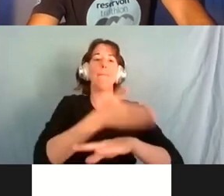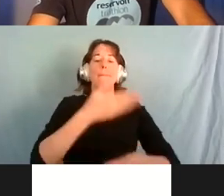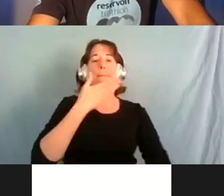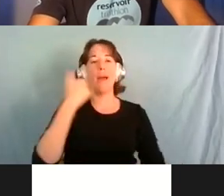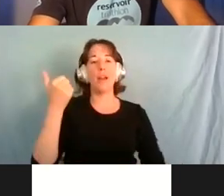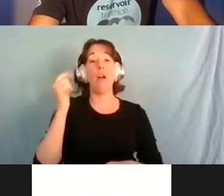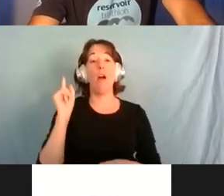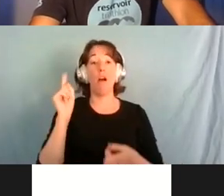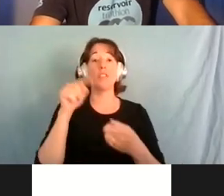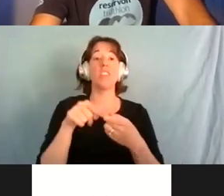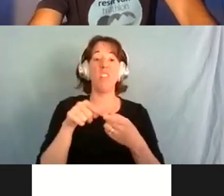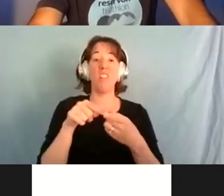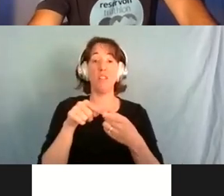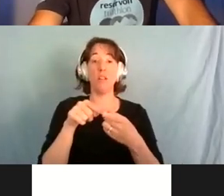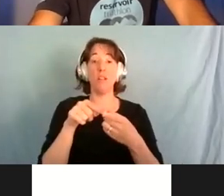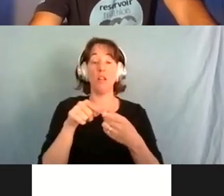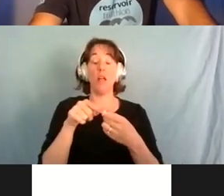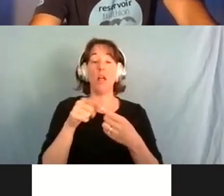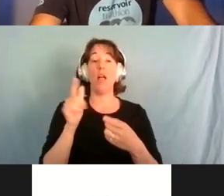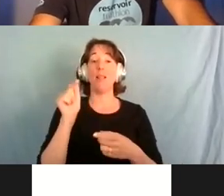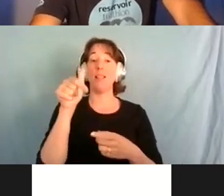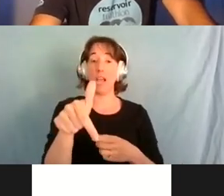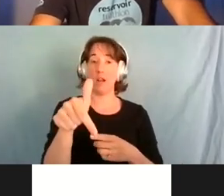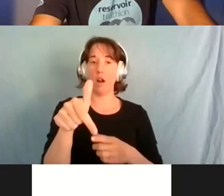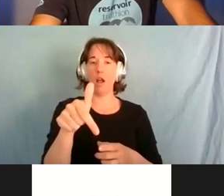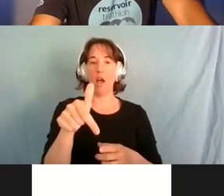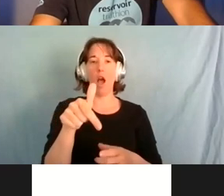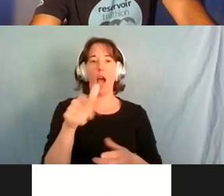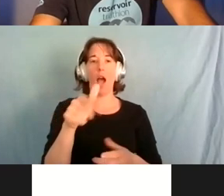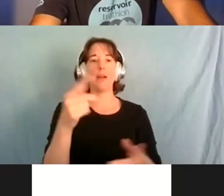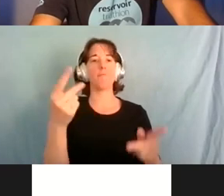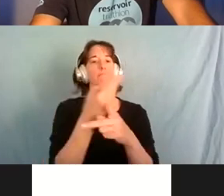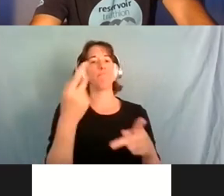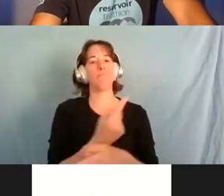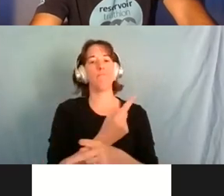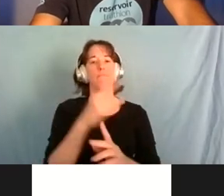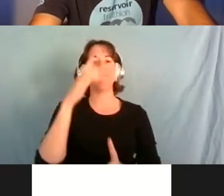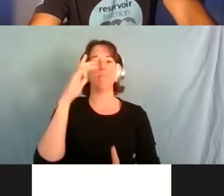upon an optimal or almost optimal policy.